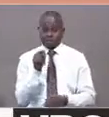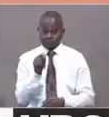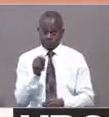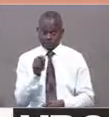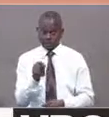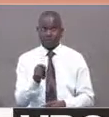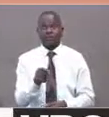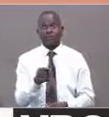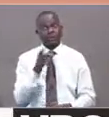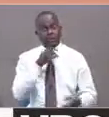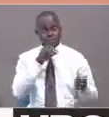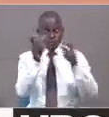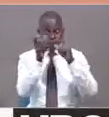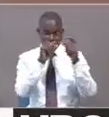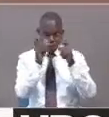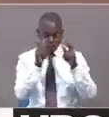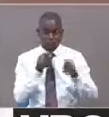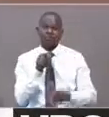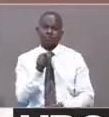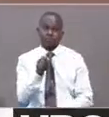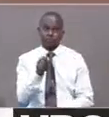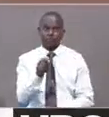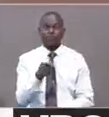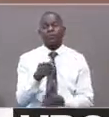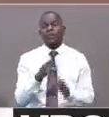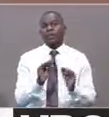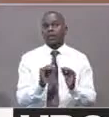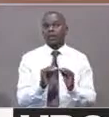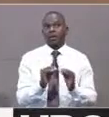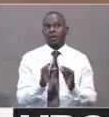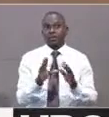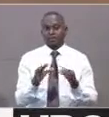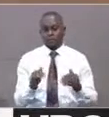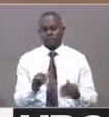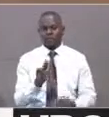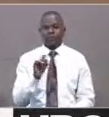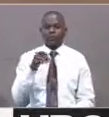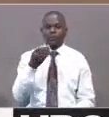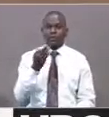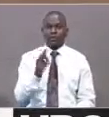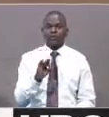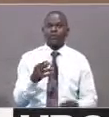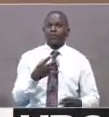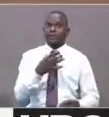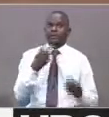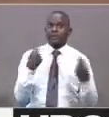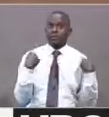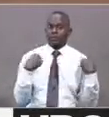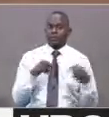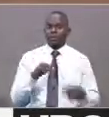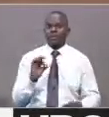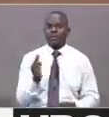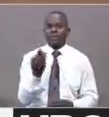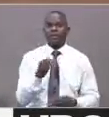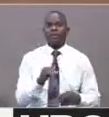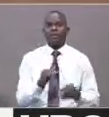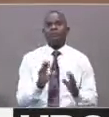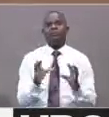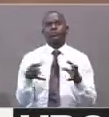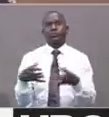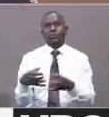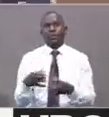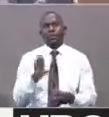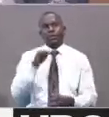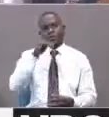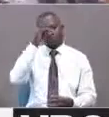the eyes of that group. The meeting was attended by UPDF officials from the 3rd Division, Uganda Police and